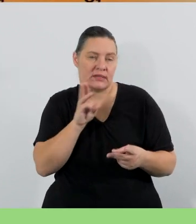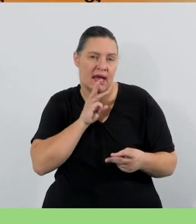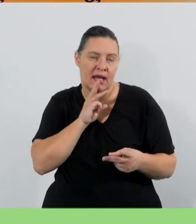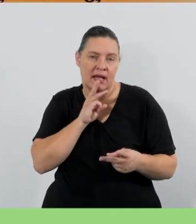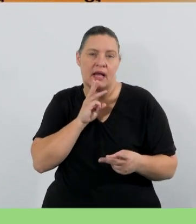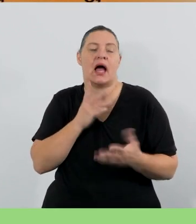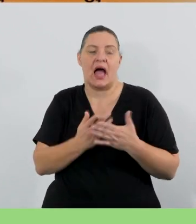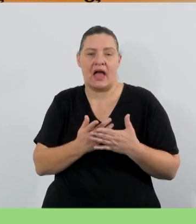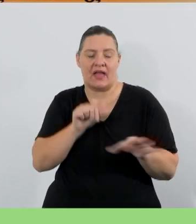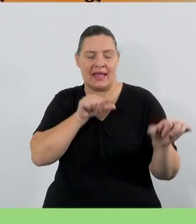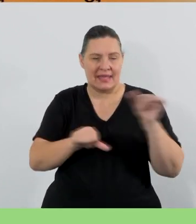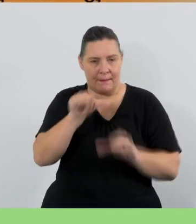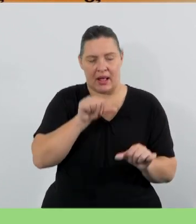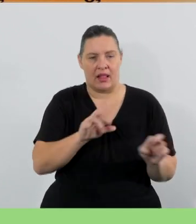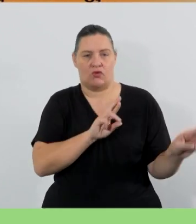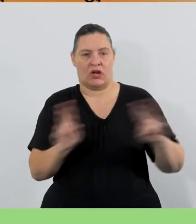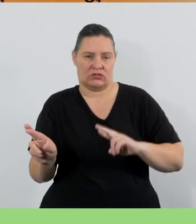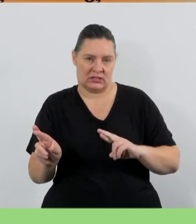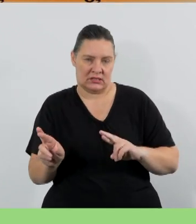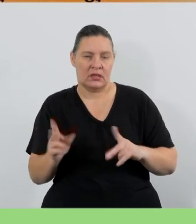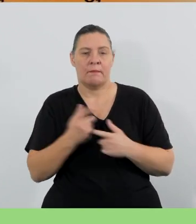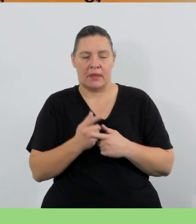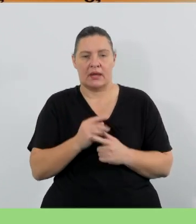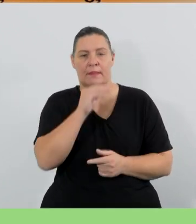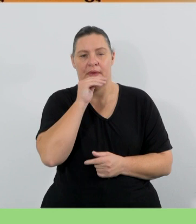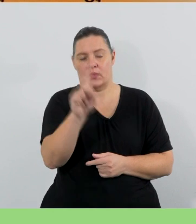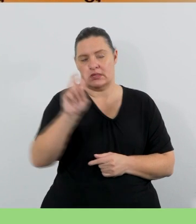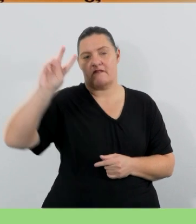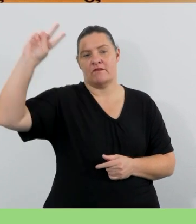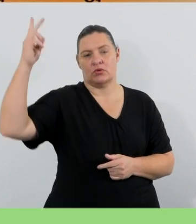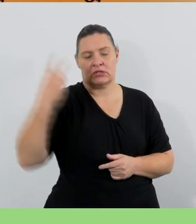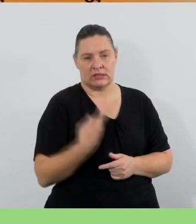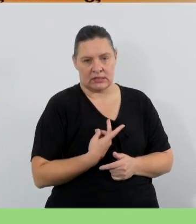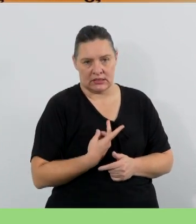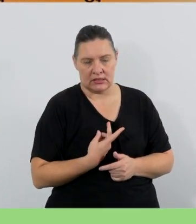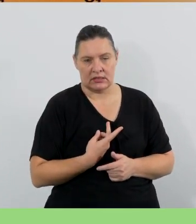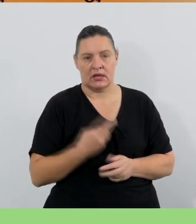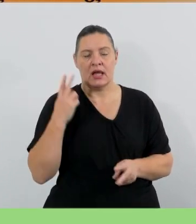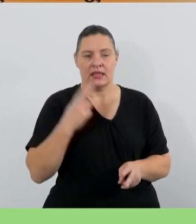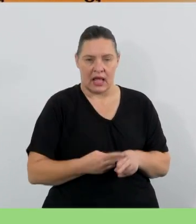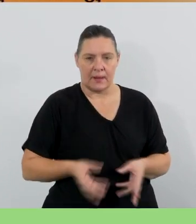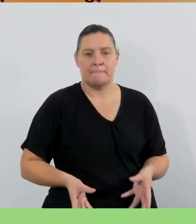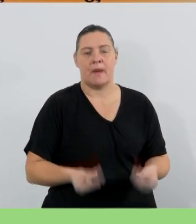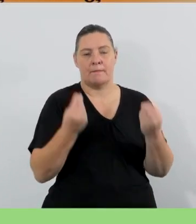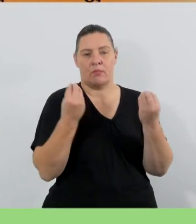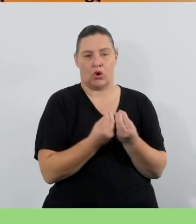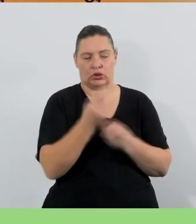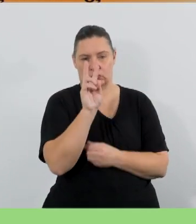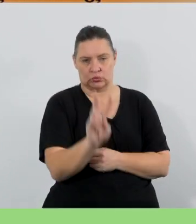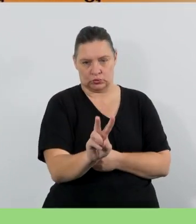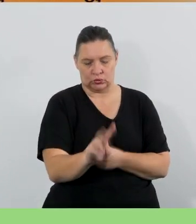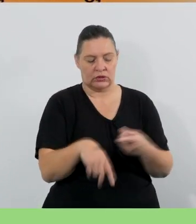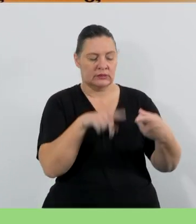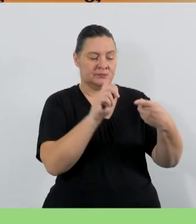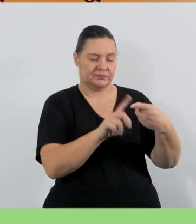are then undergoing a chemical reaction, which is photosynthesis, and then we get two products here.